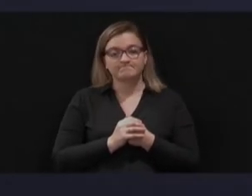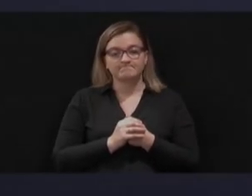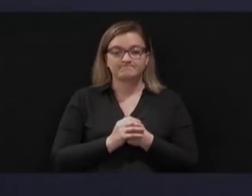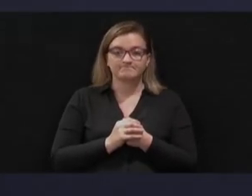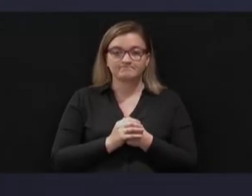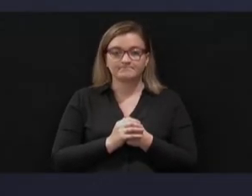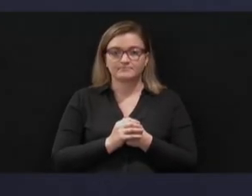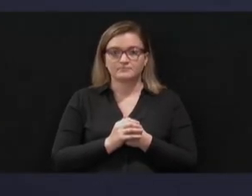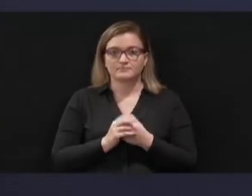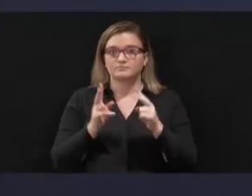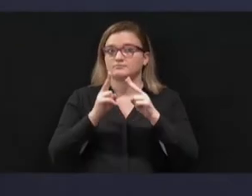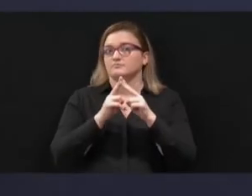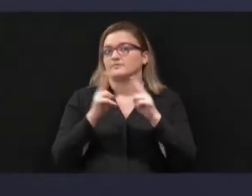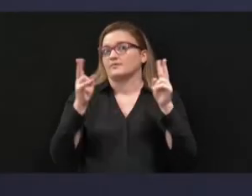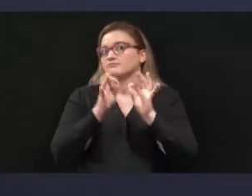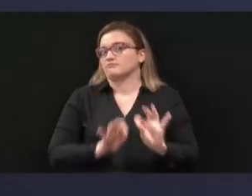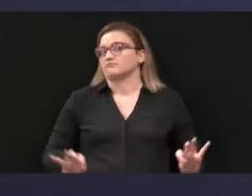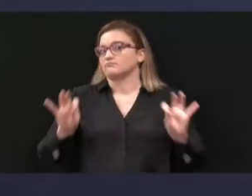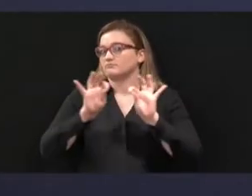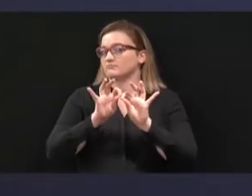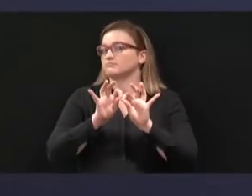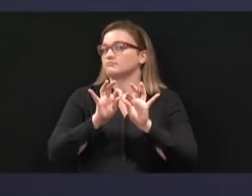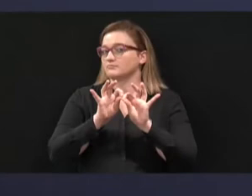And it's very important